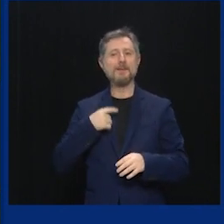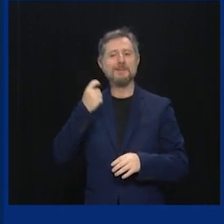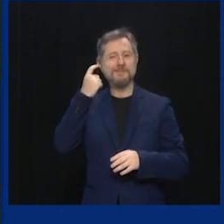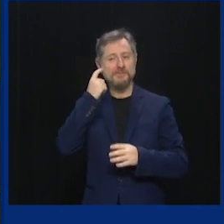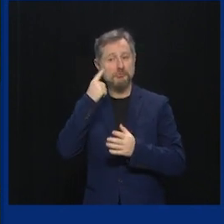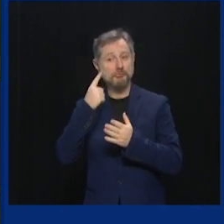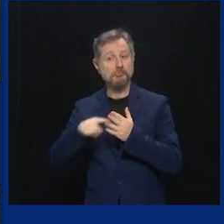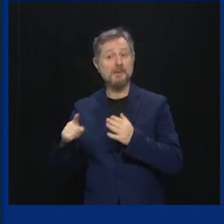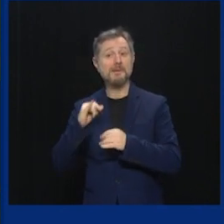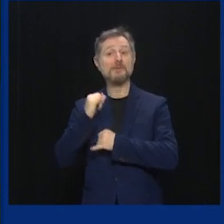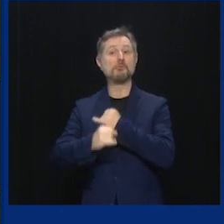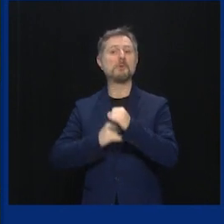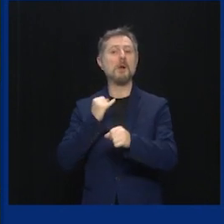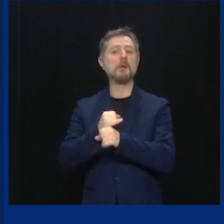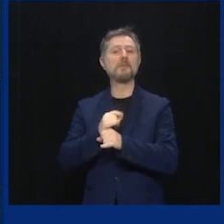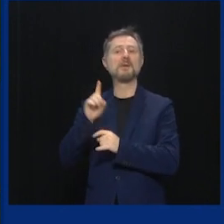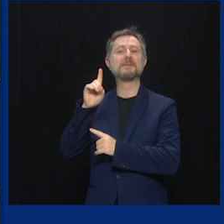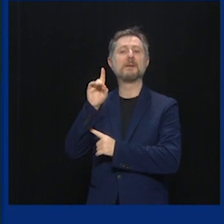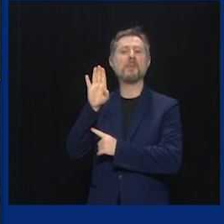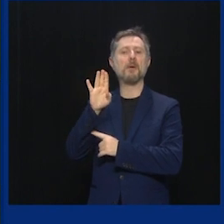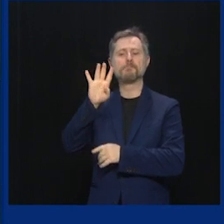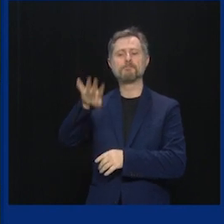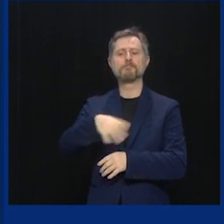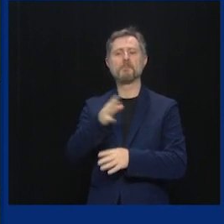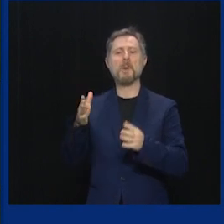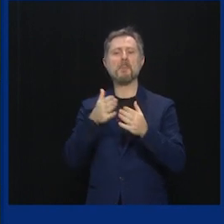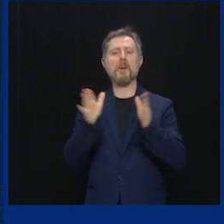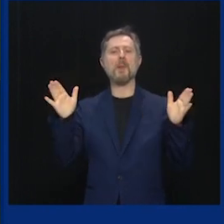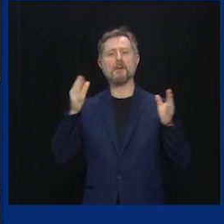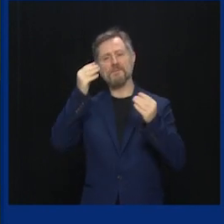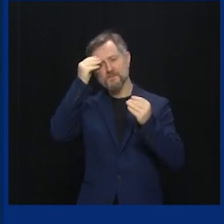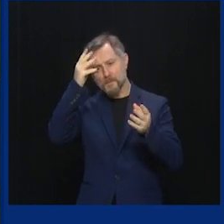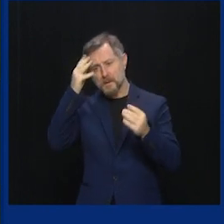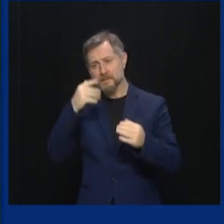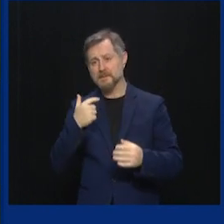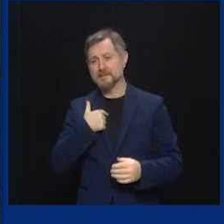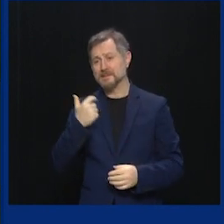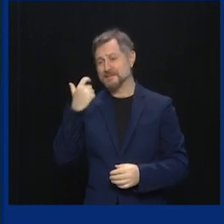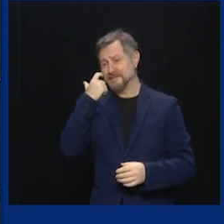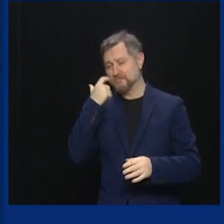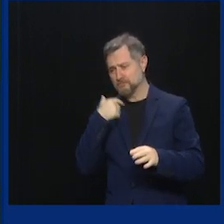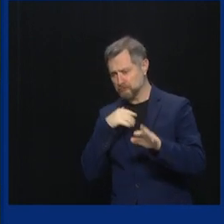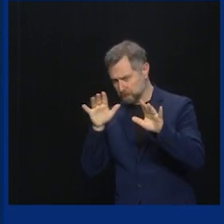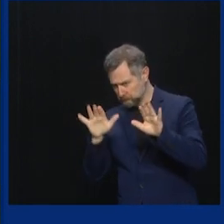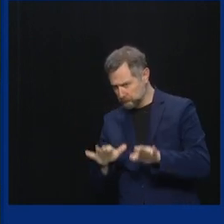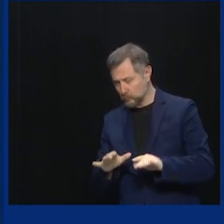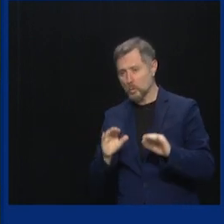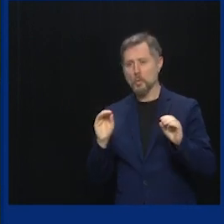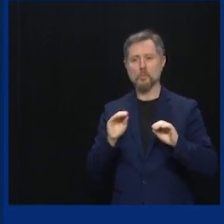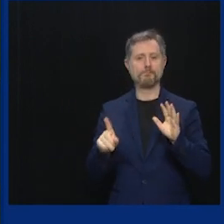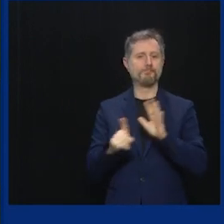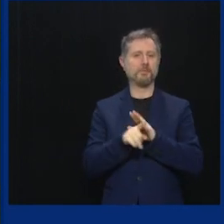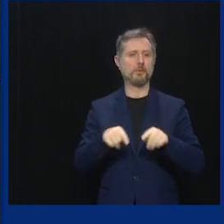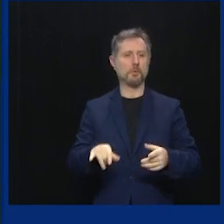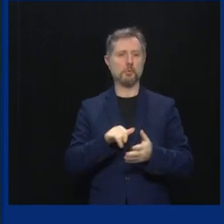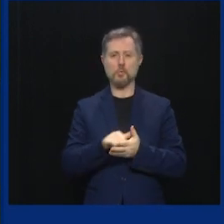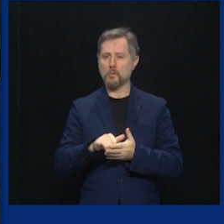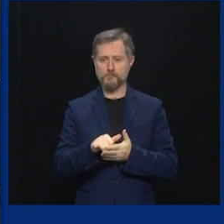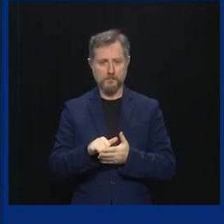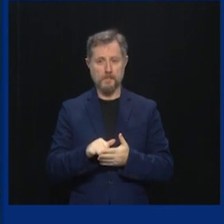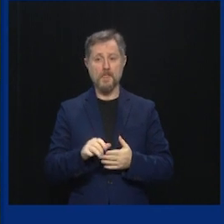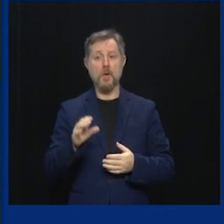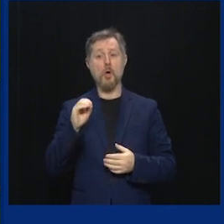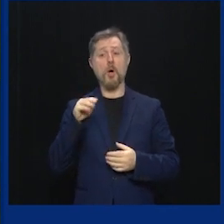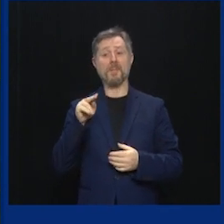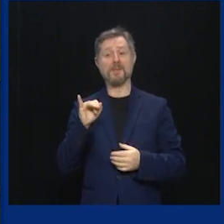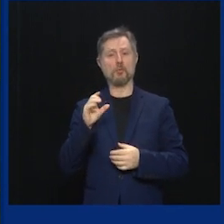international sequence databases, the public sequence databases just a few minutes ago, and still nothing in New York, nothing reported for New York,